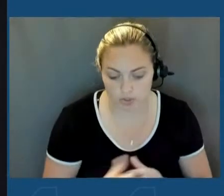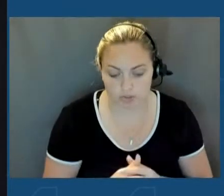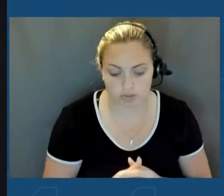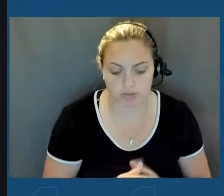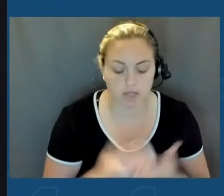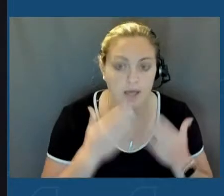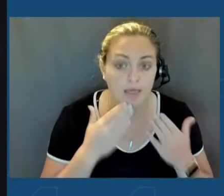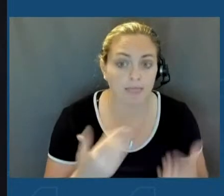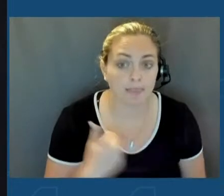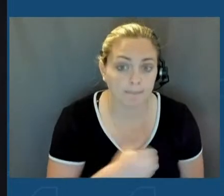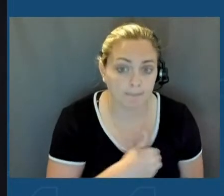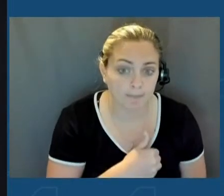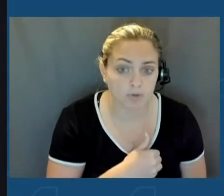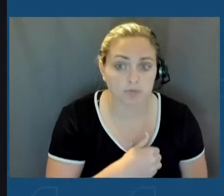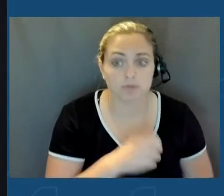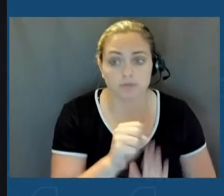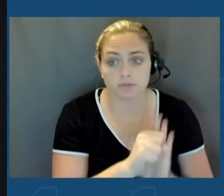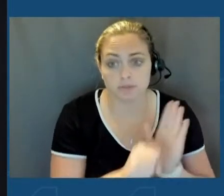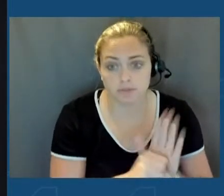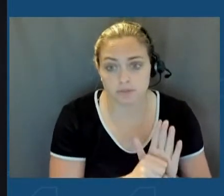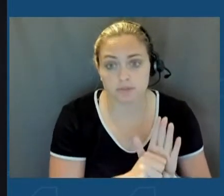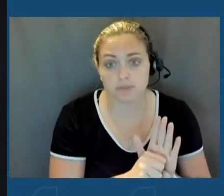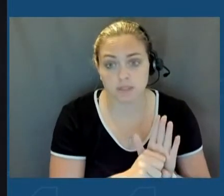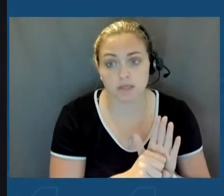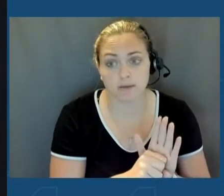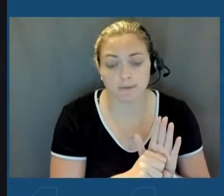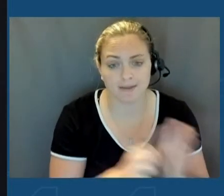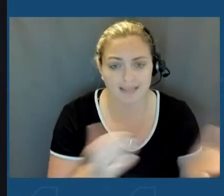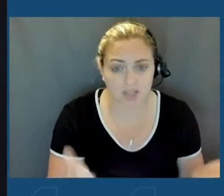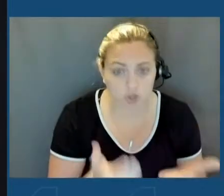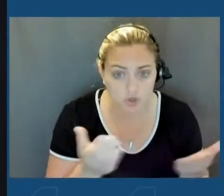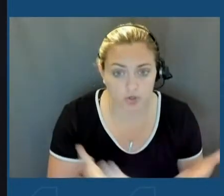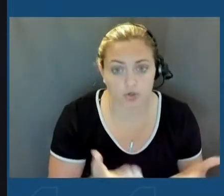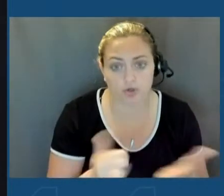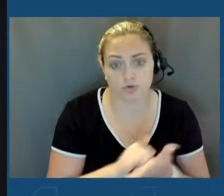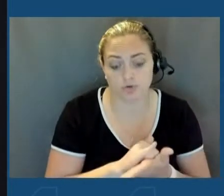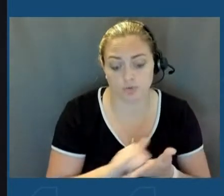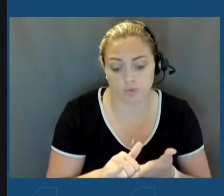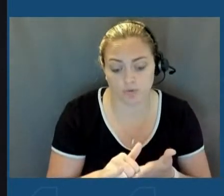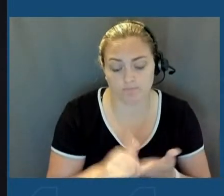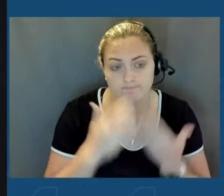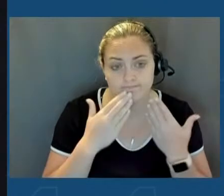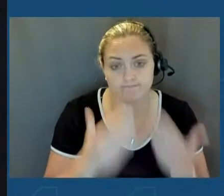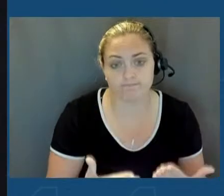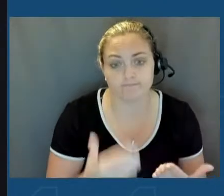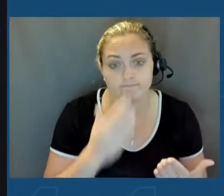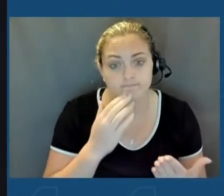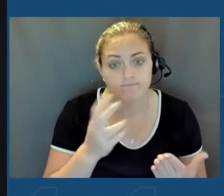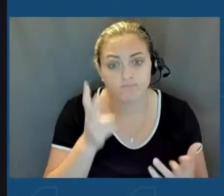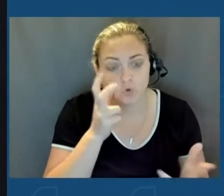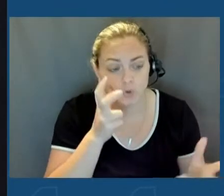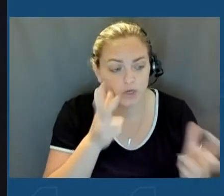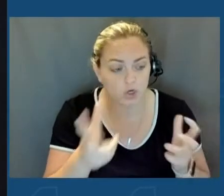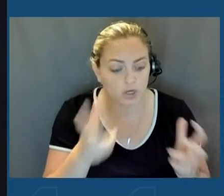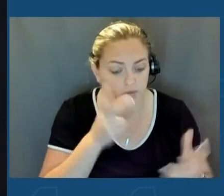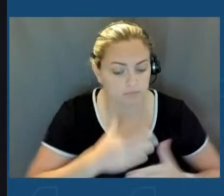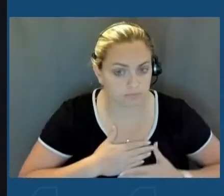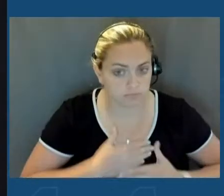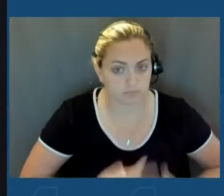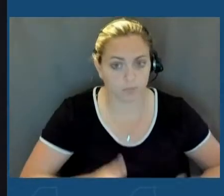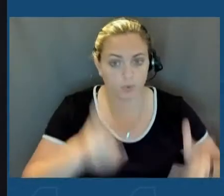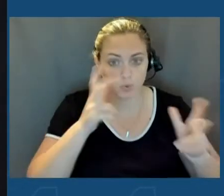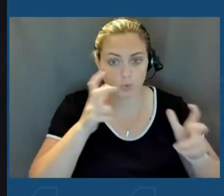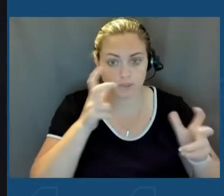the members of the state legislature here in New York for hearing the voices of the